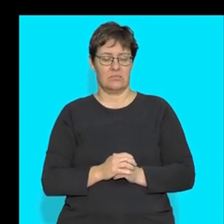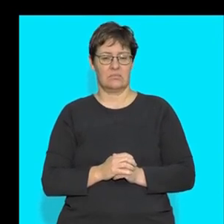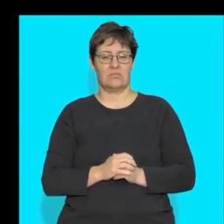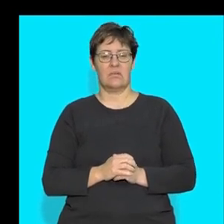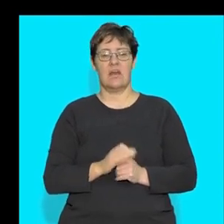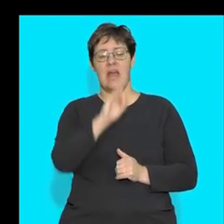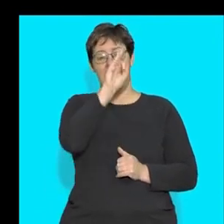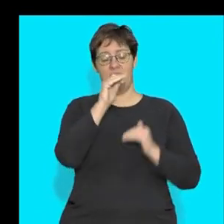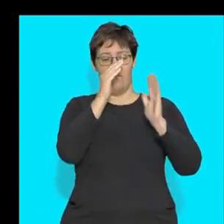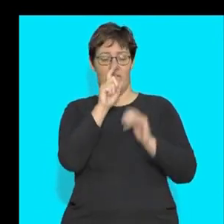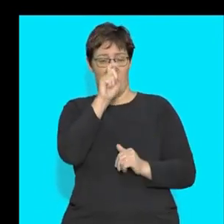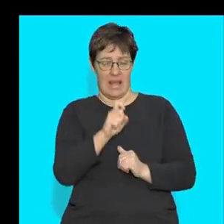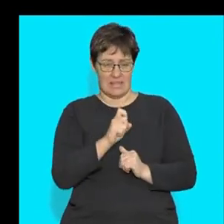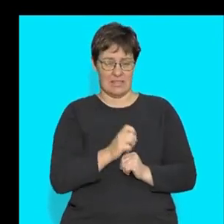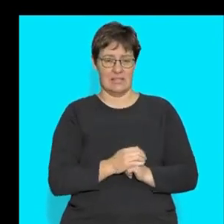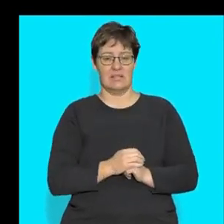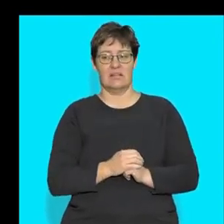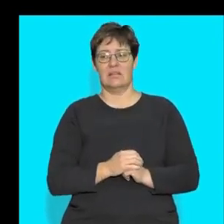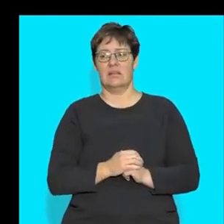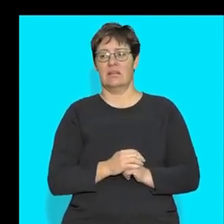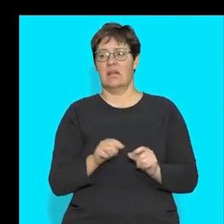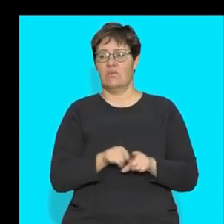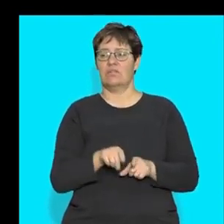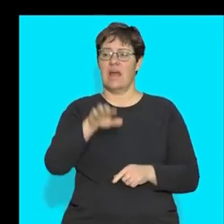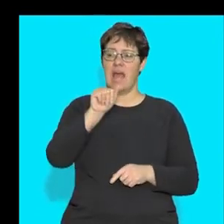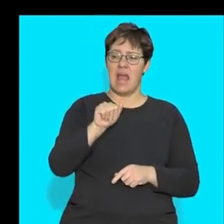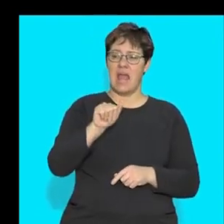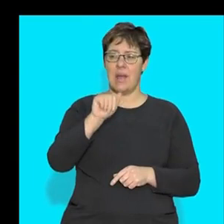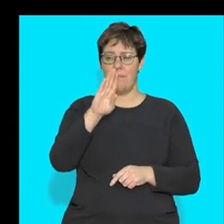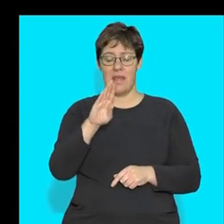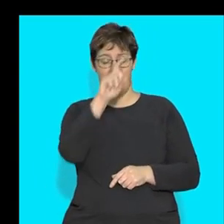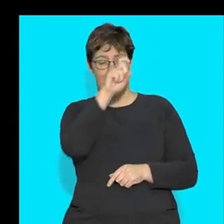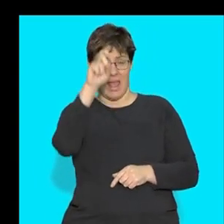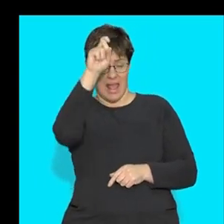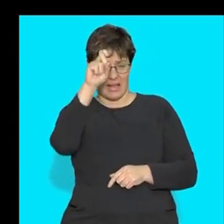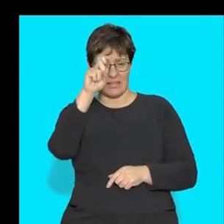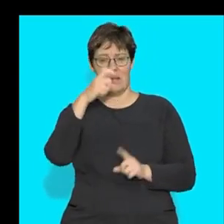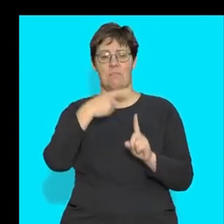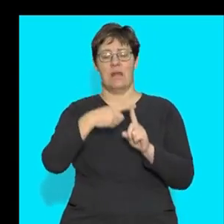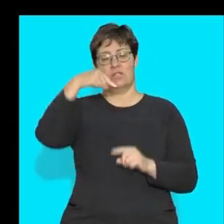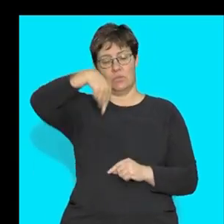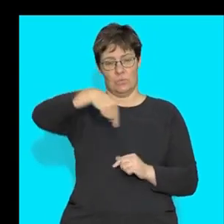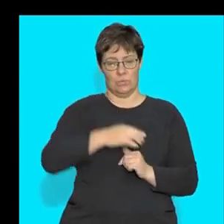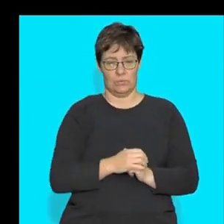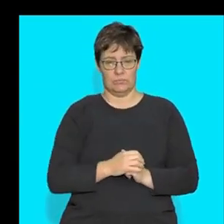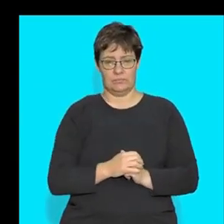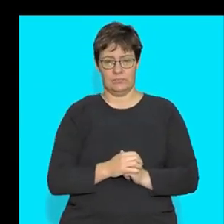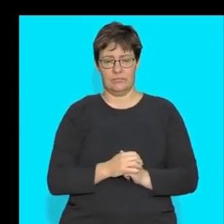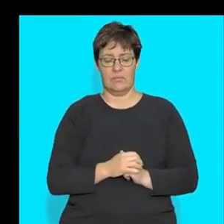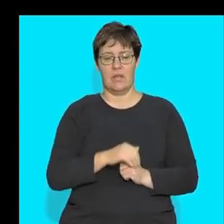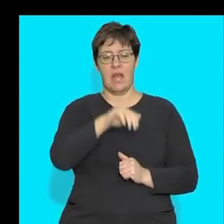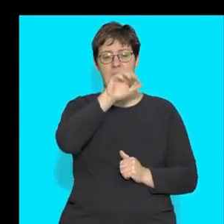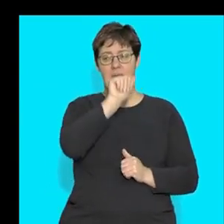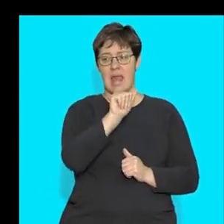form f of x is equals to ab to the x plus q, right? Where this a, the b, and